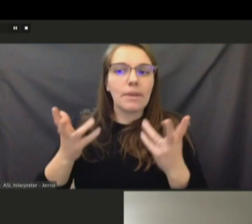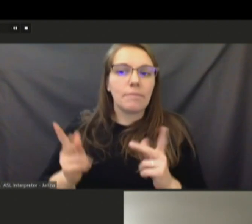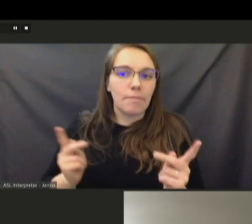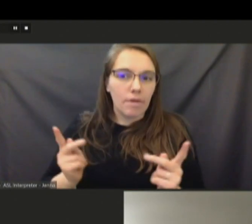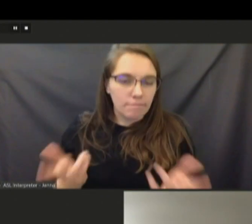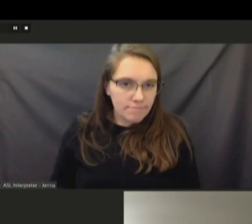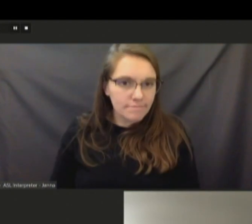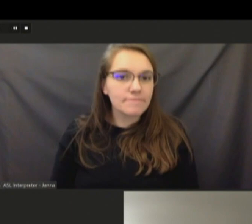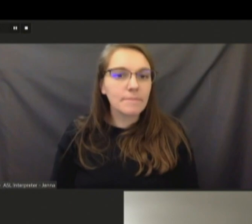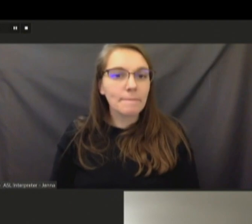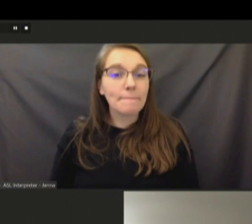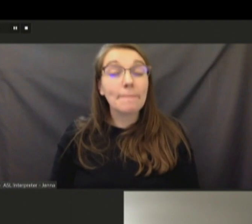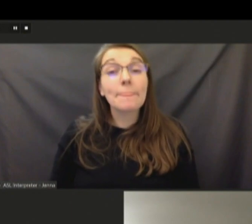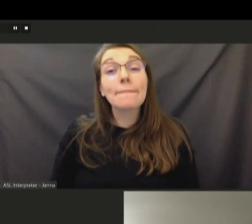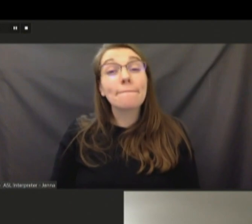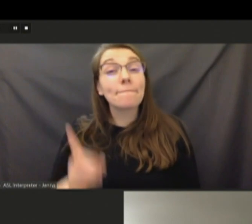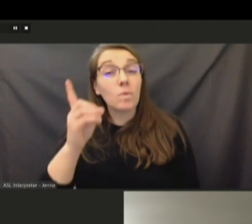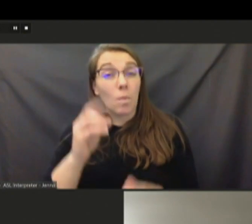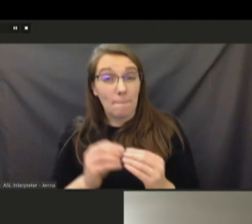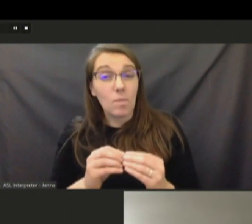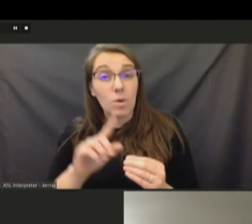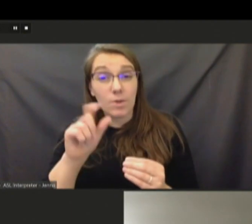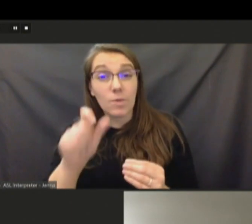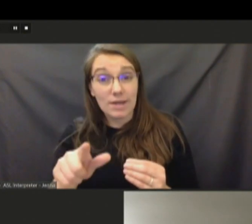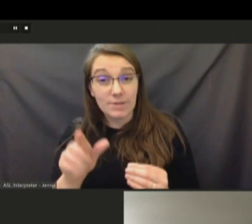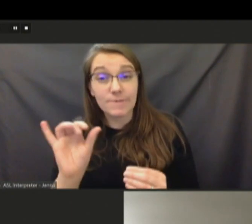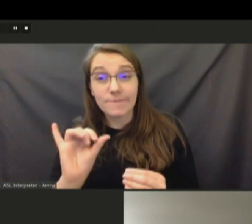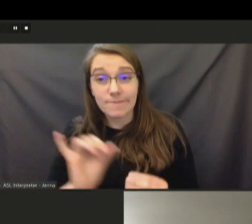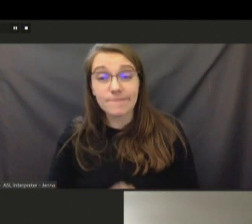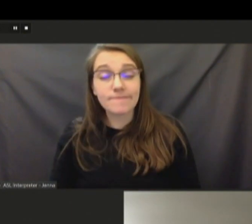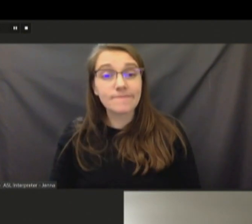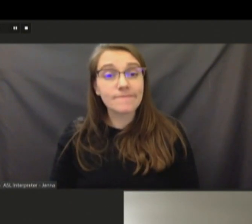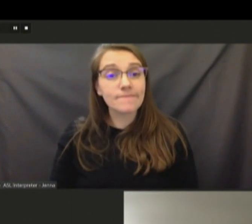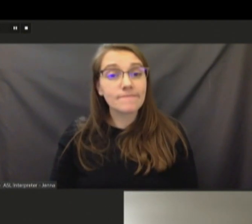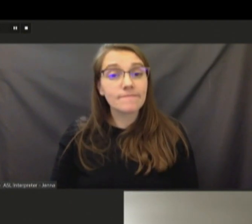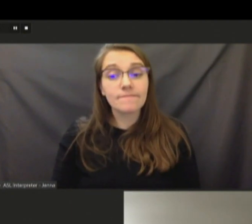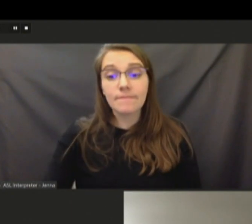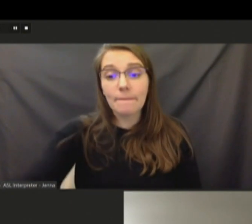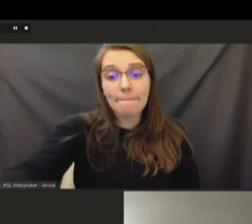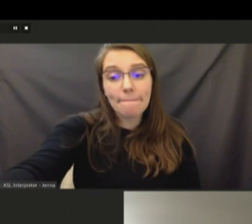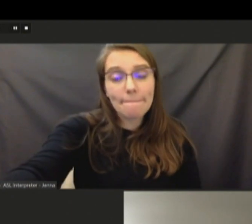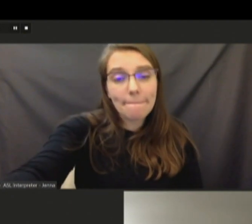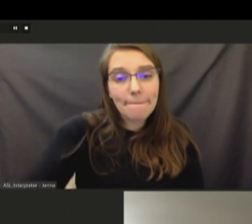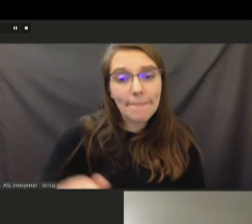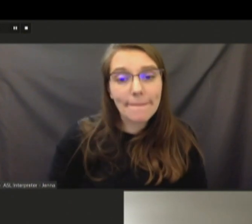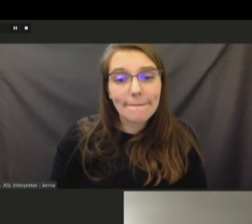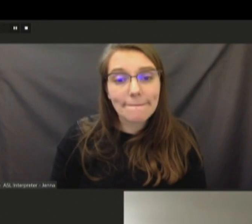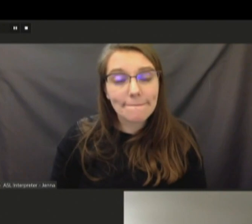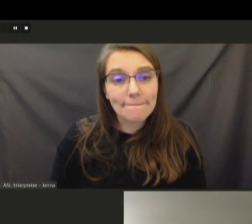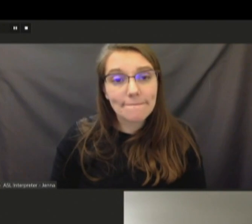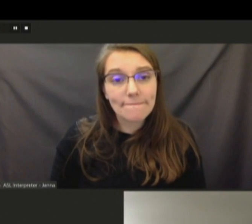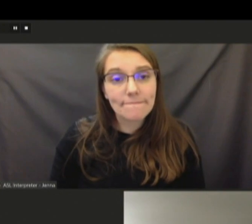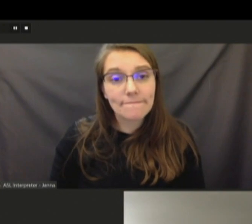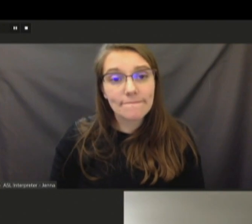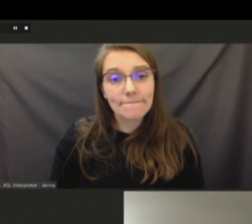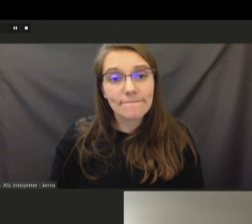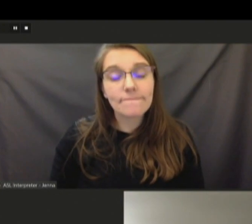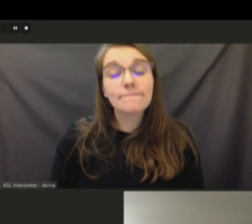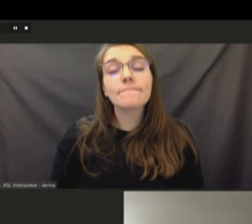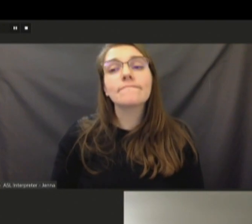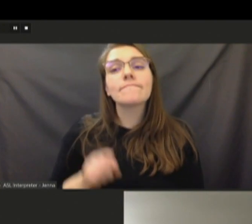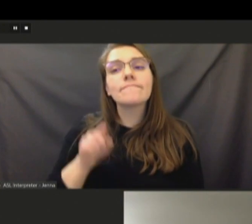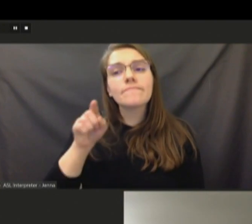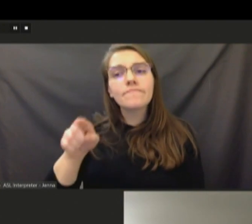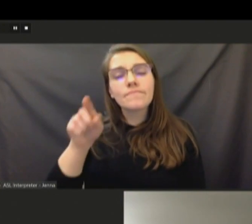I did have one additional question as well. Where Anshi, you're going to be working more